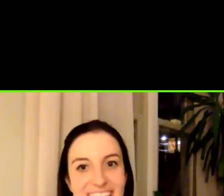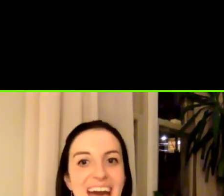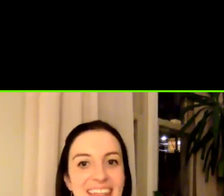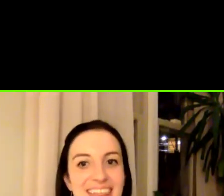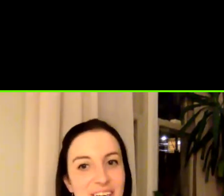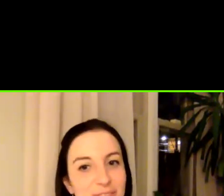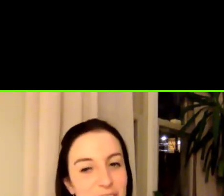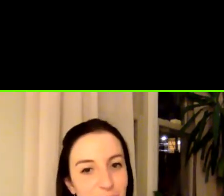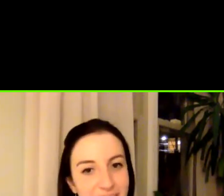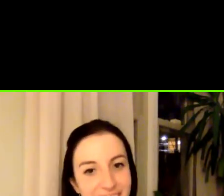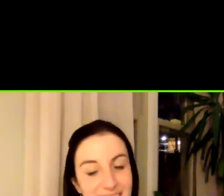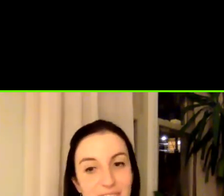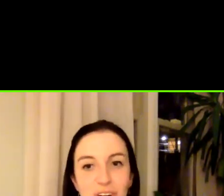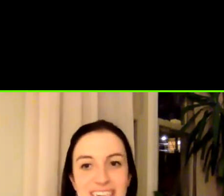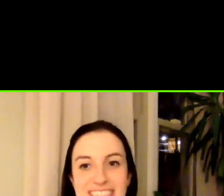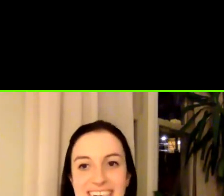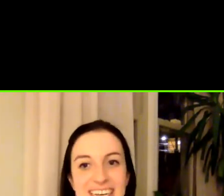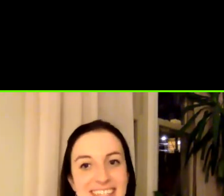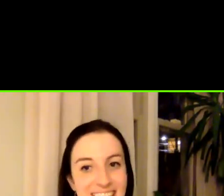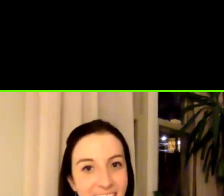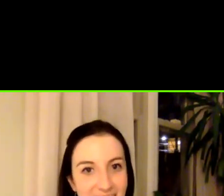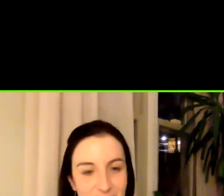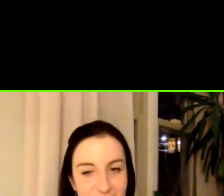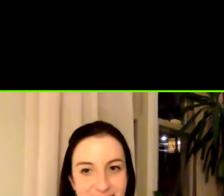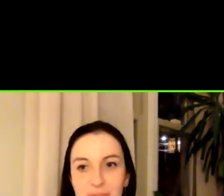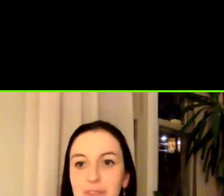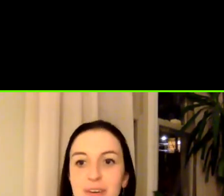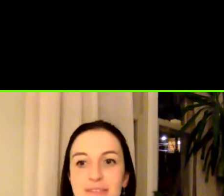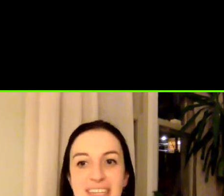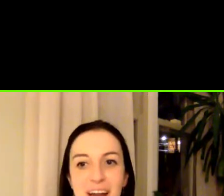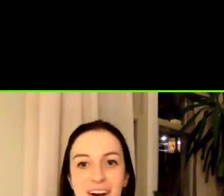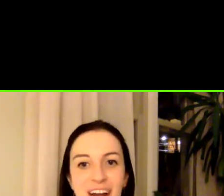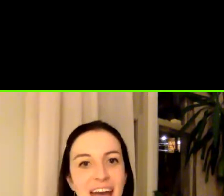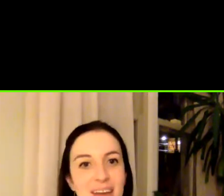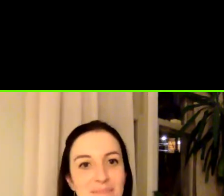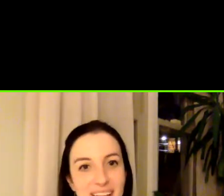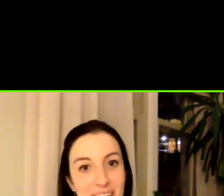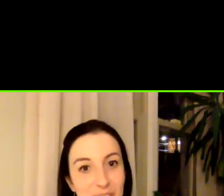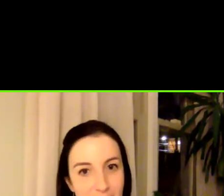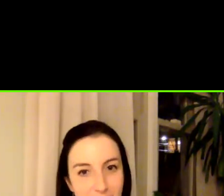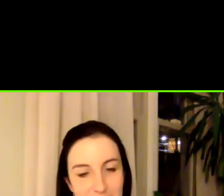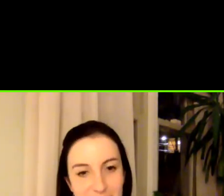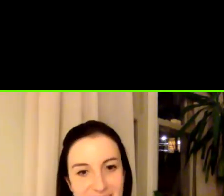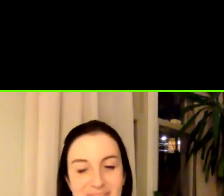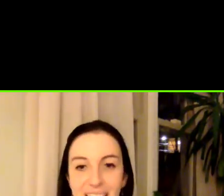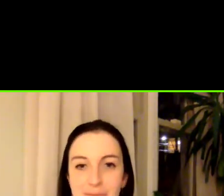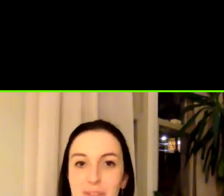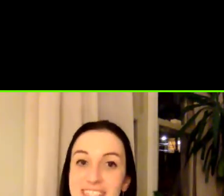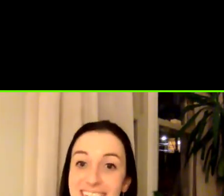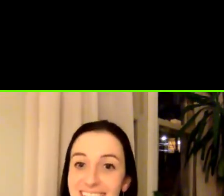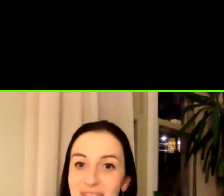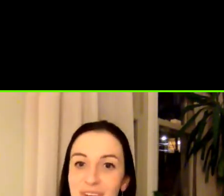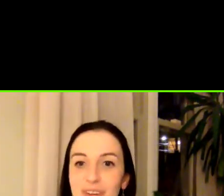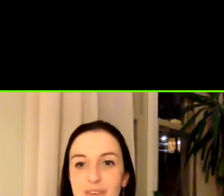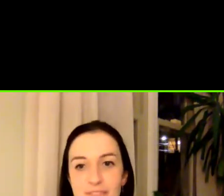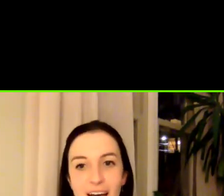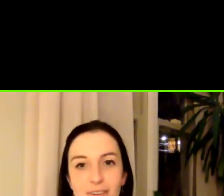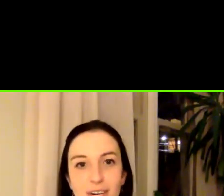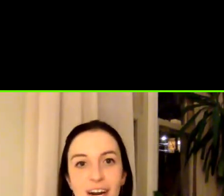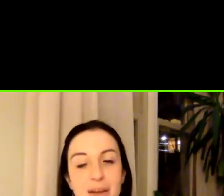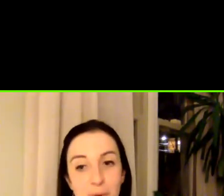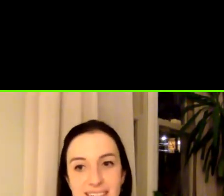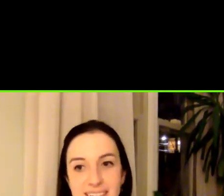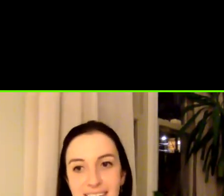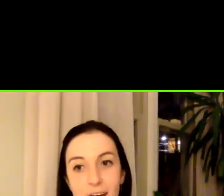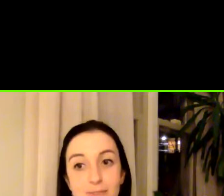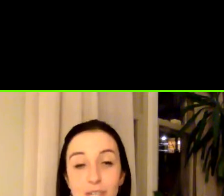Welcome. Thank you for joining us for Ideas and Action with Reva Lehrer and Molly Crabapple. I'm Christina Gunther, the